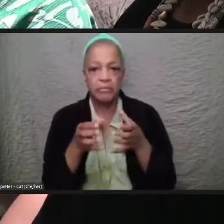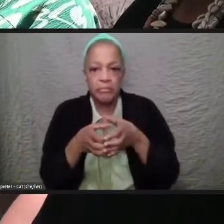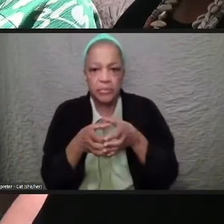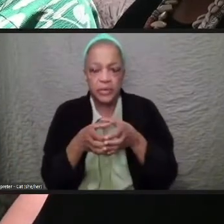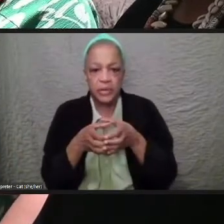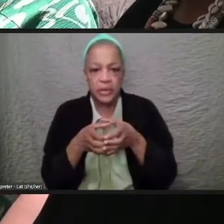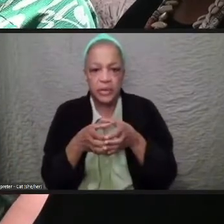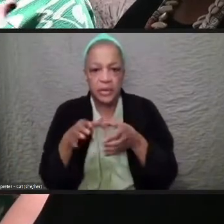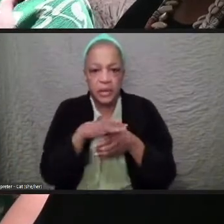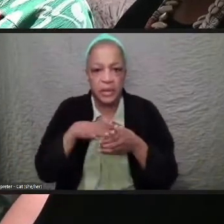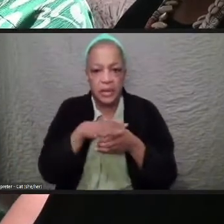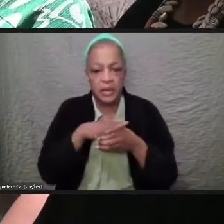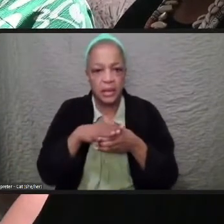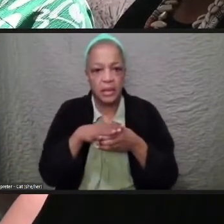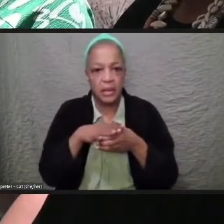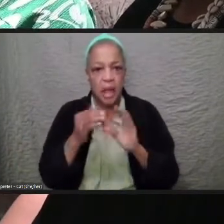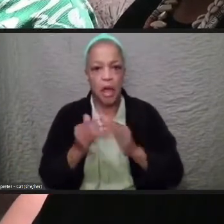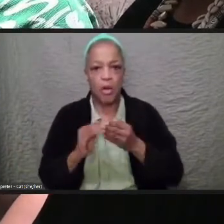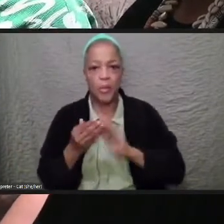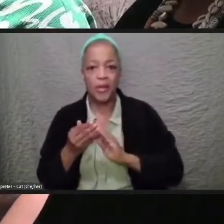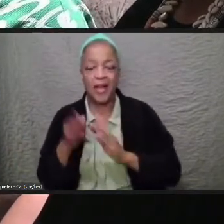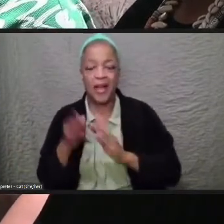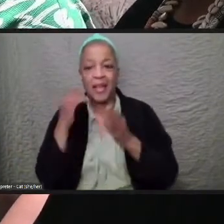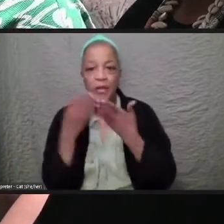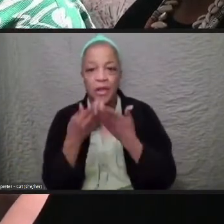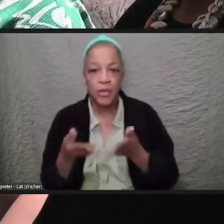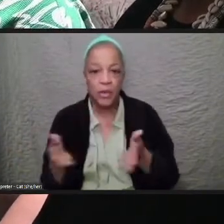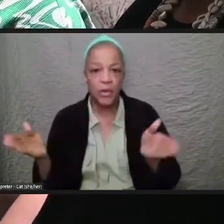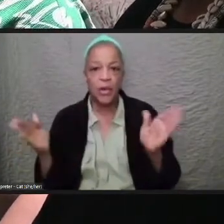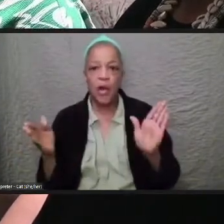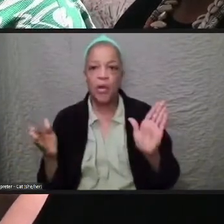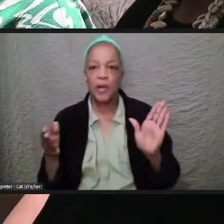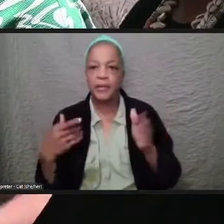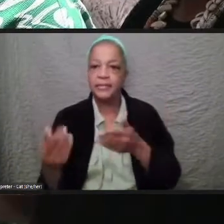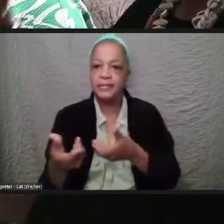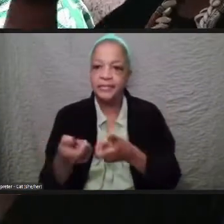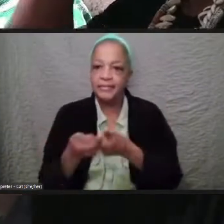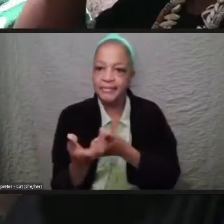to engage outwardly. And so